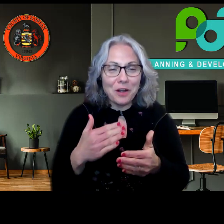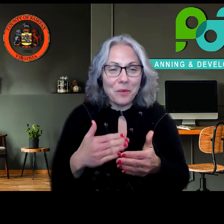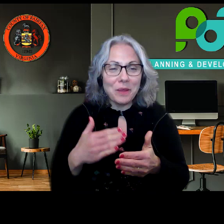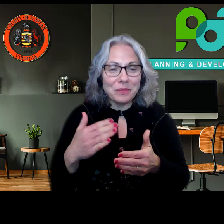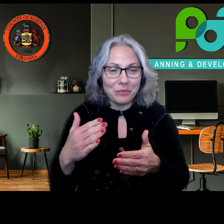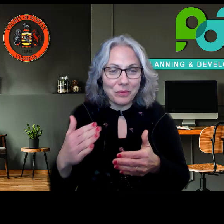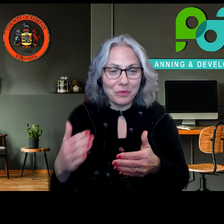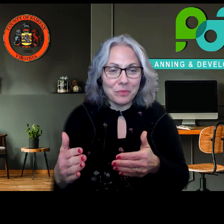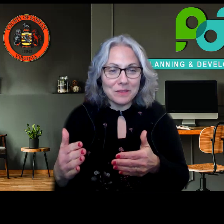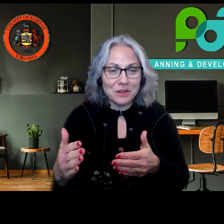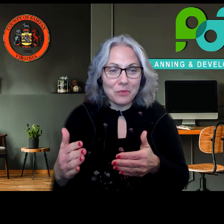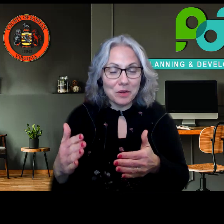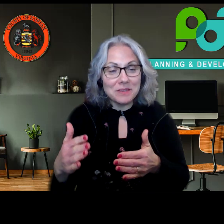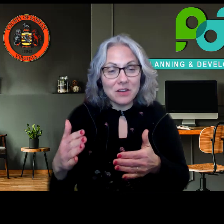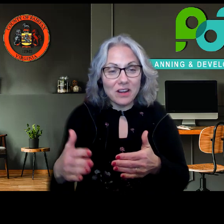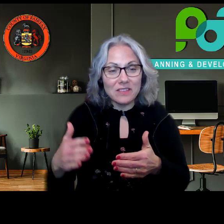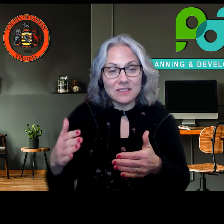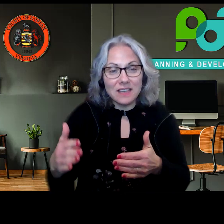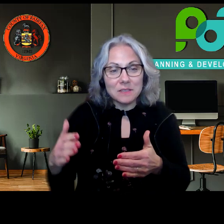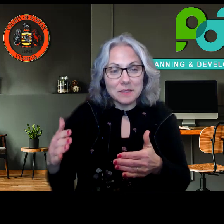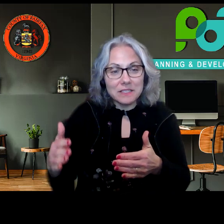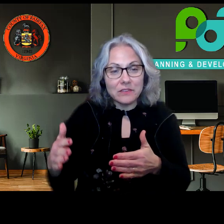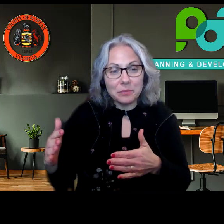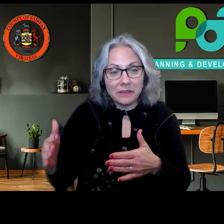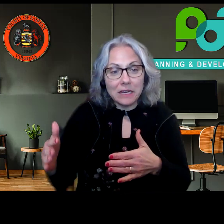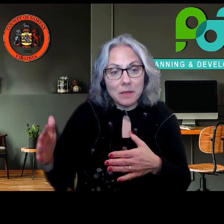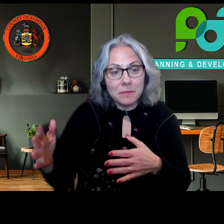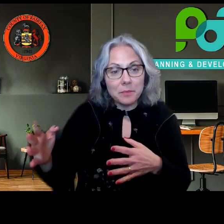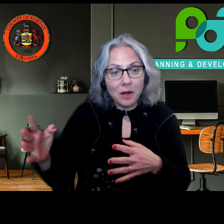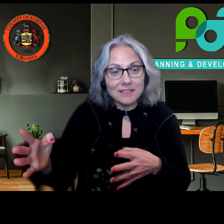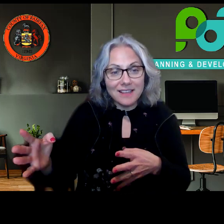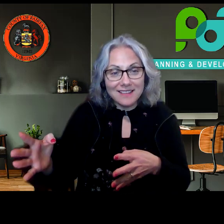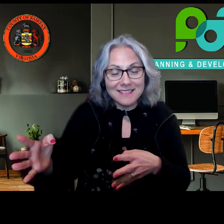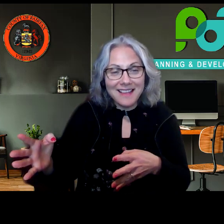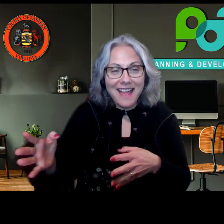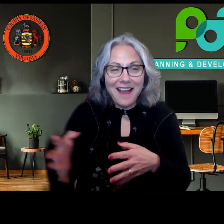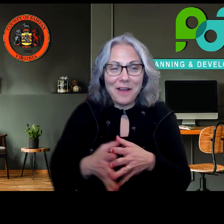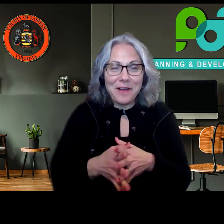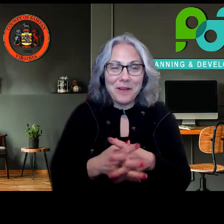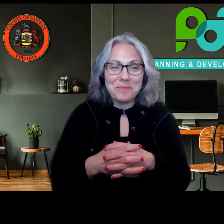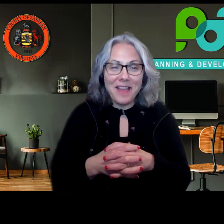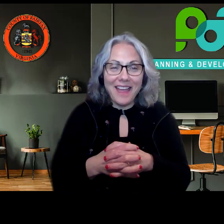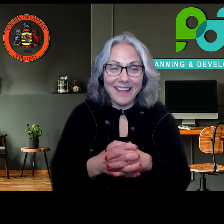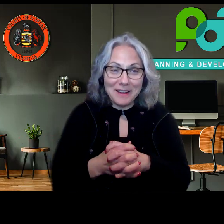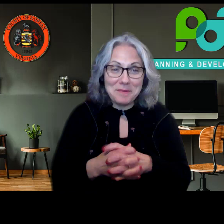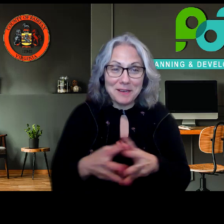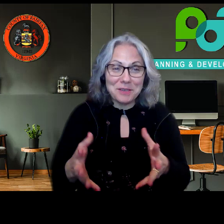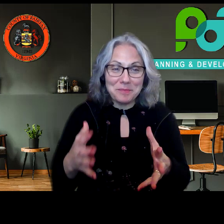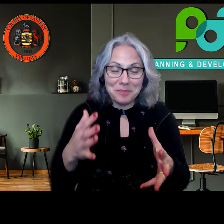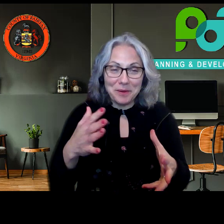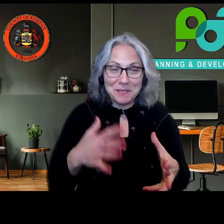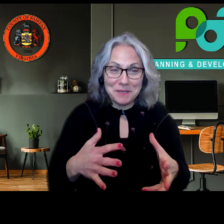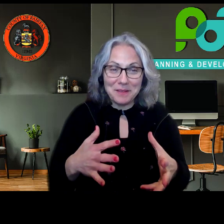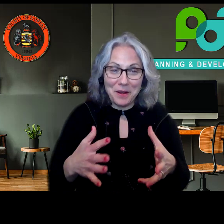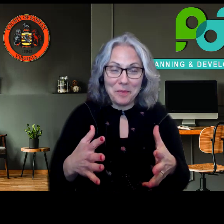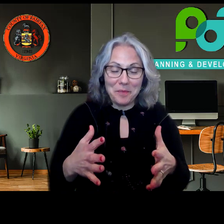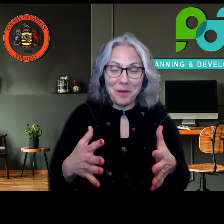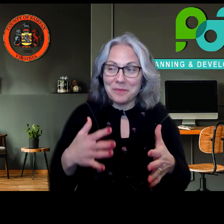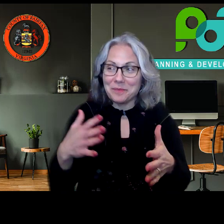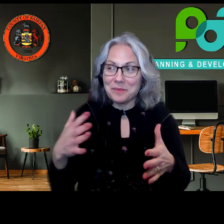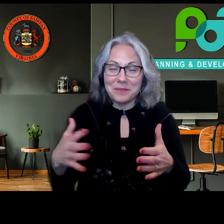we are going through we're going to be starting the site specific plan amendment process. And I'm actually